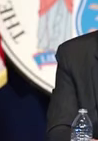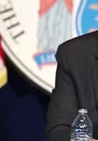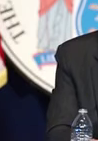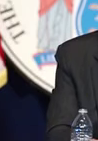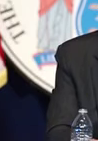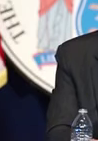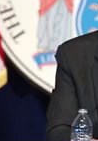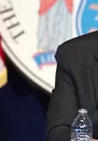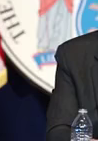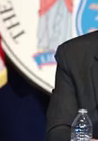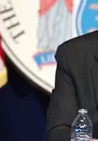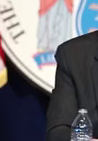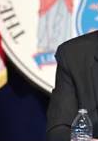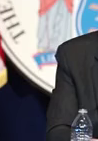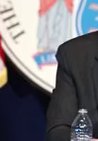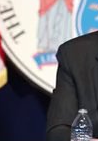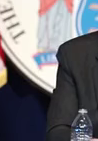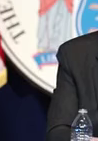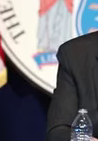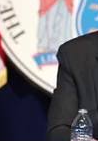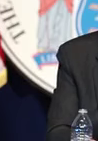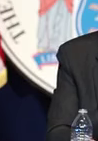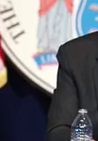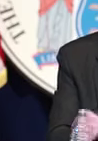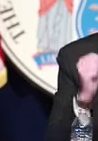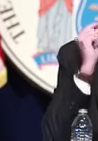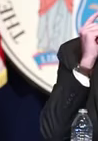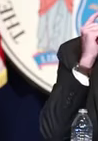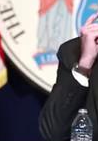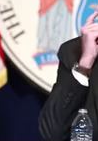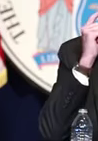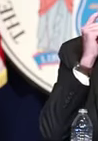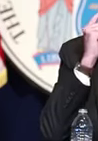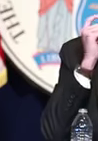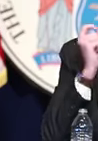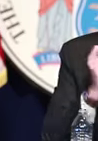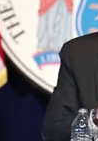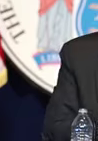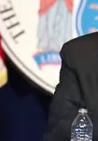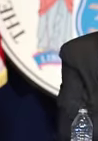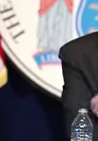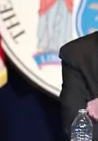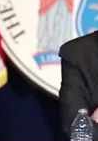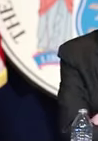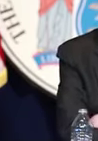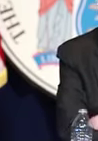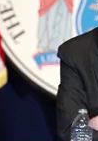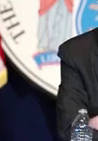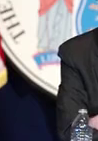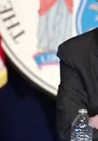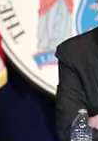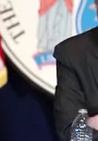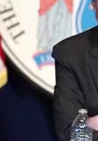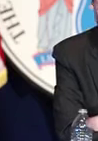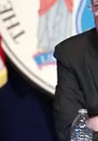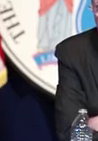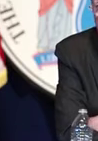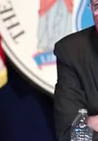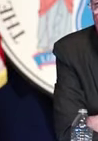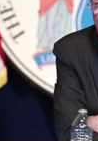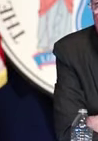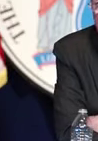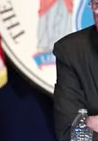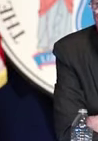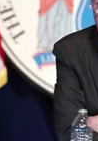to reopen, that we do that as a region and in a harmonized way. Other topics, we had a very